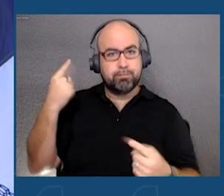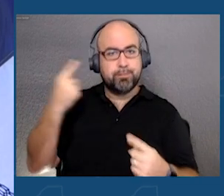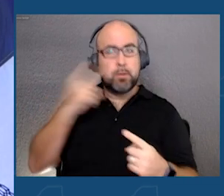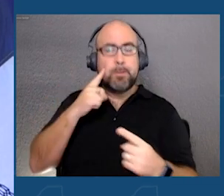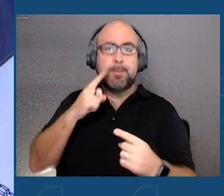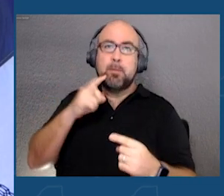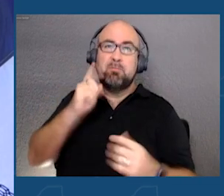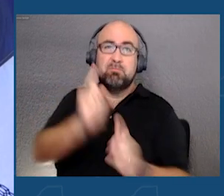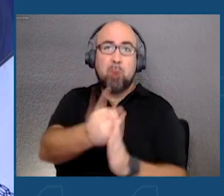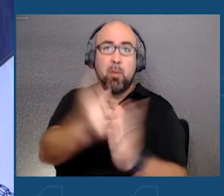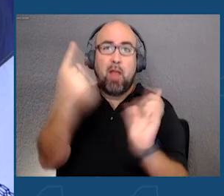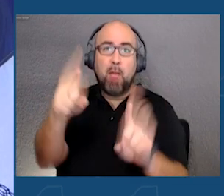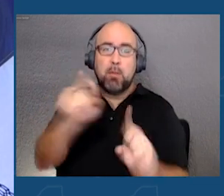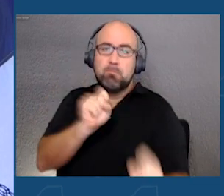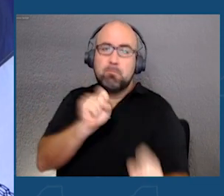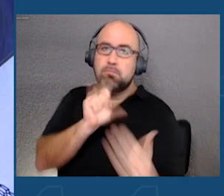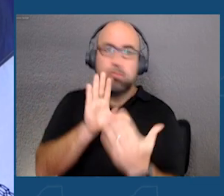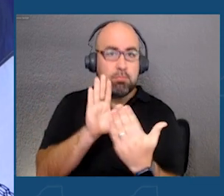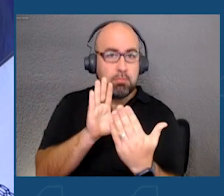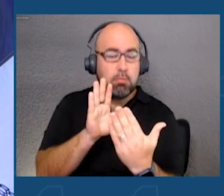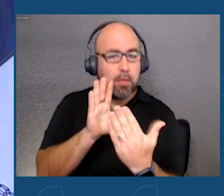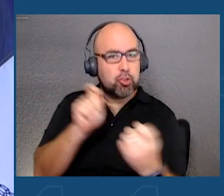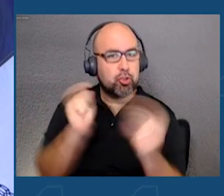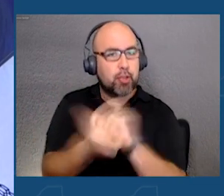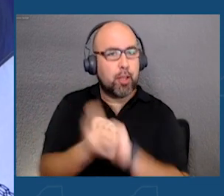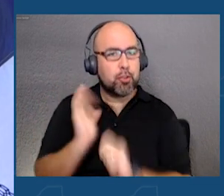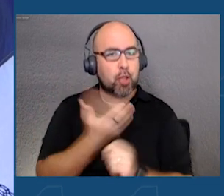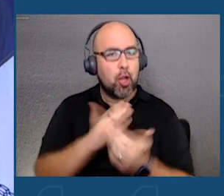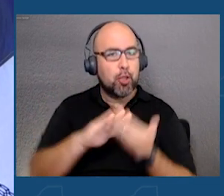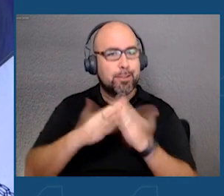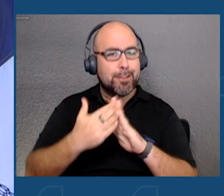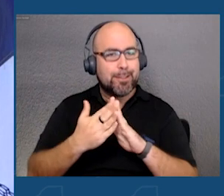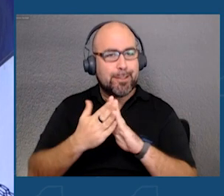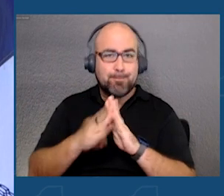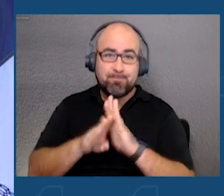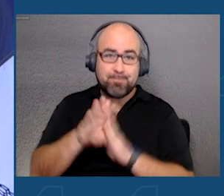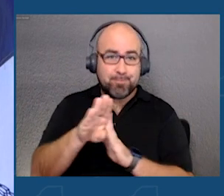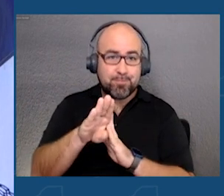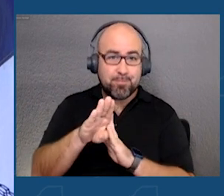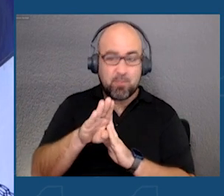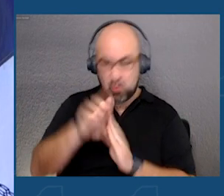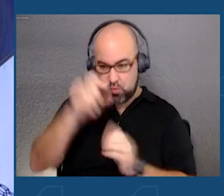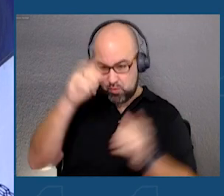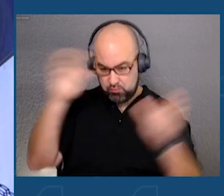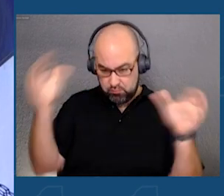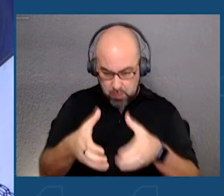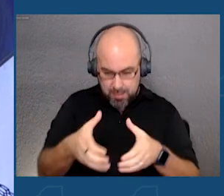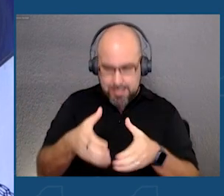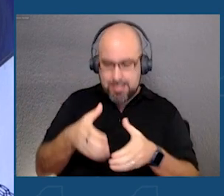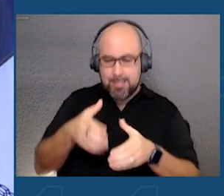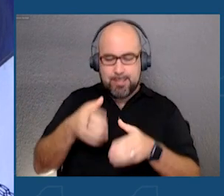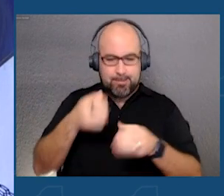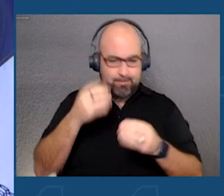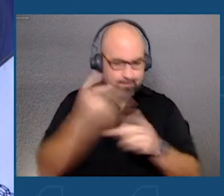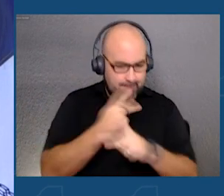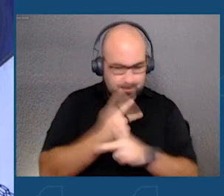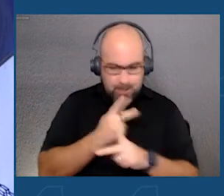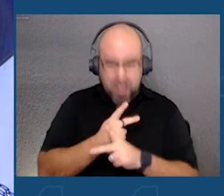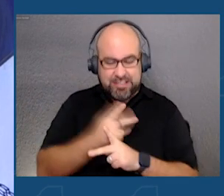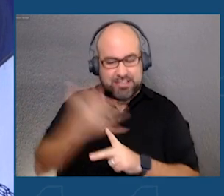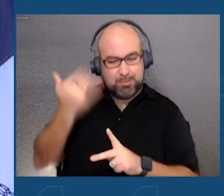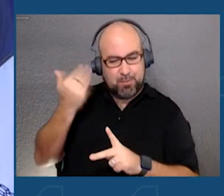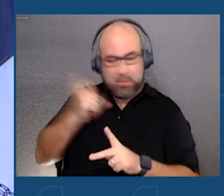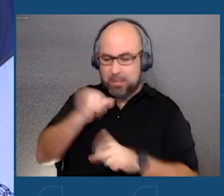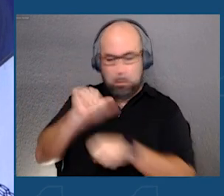reinvent our city. We come together, keep what's tried and true, recognize what no longer works, and figure out a new playbook for a vibrant